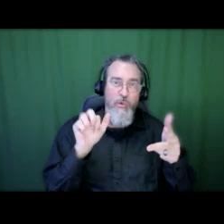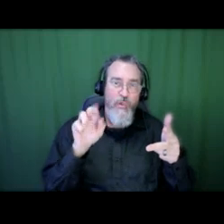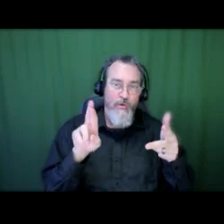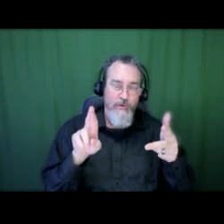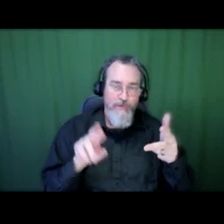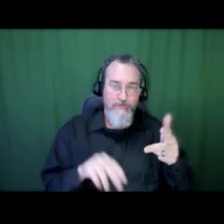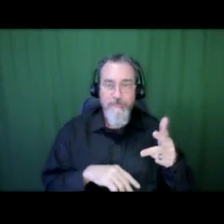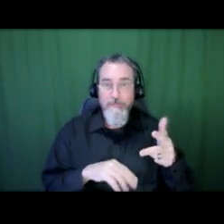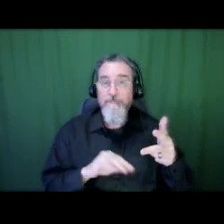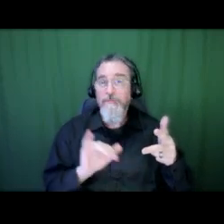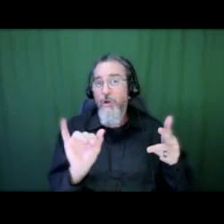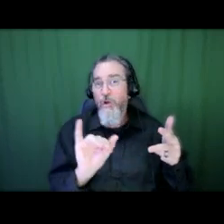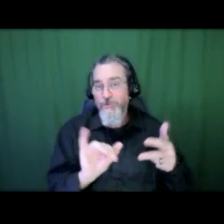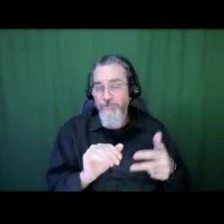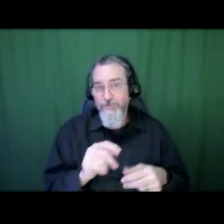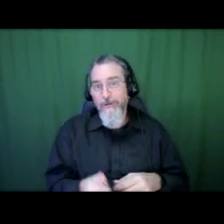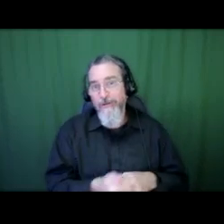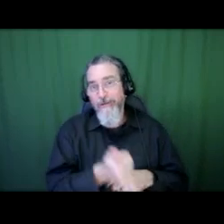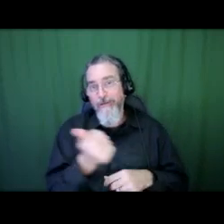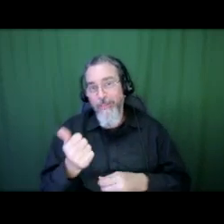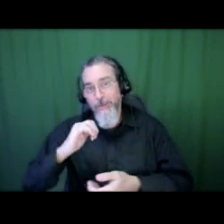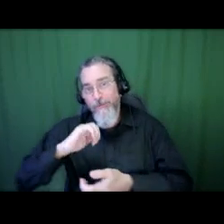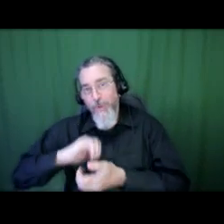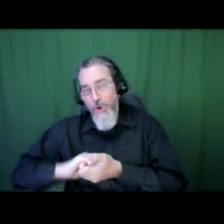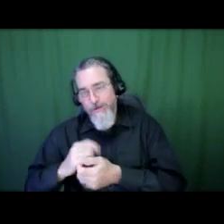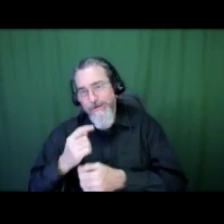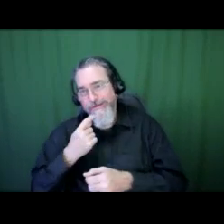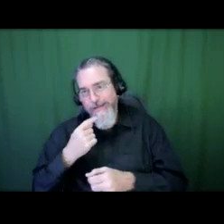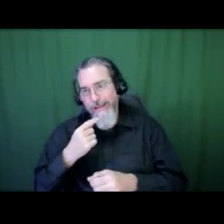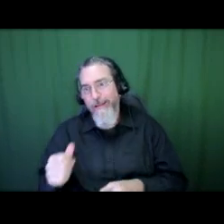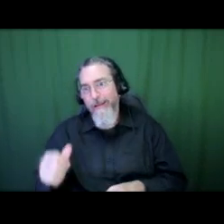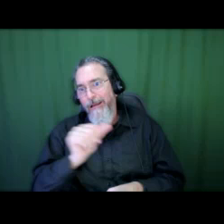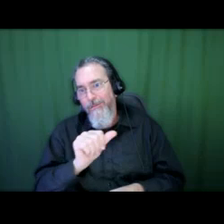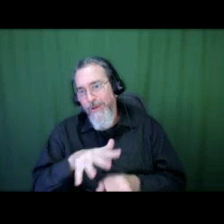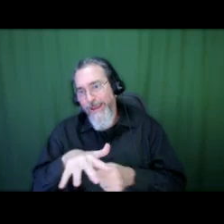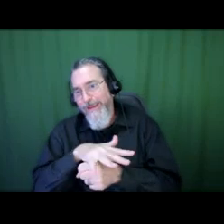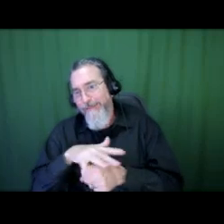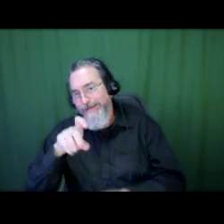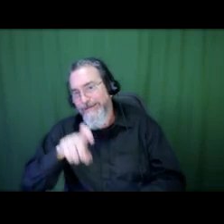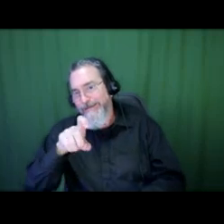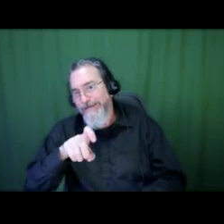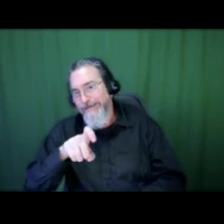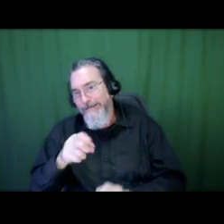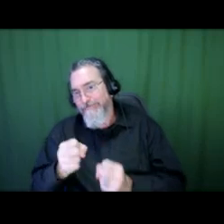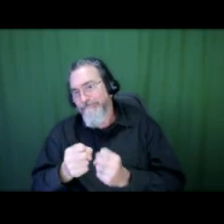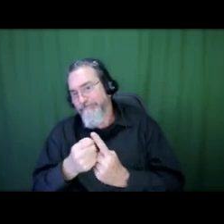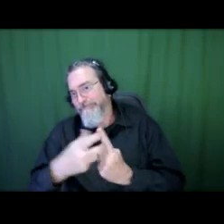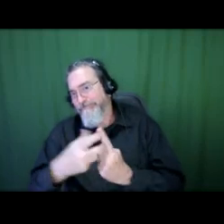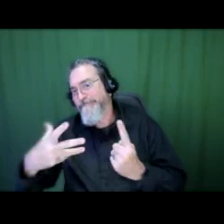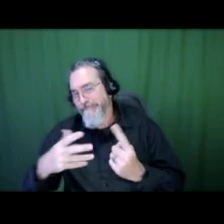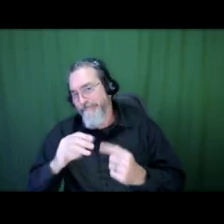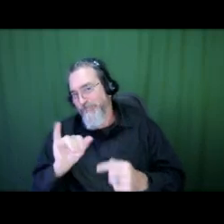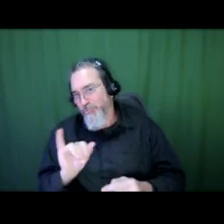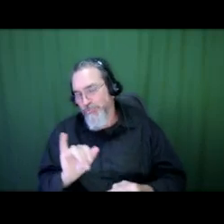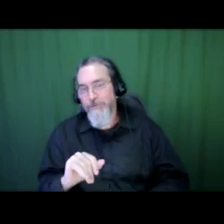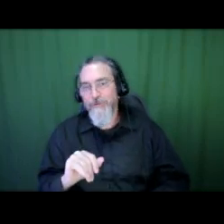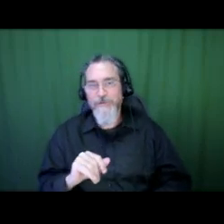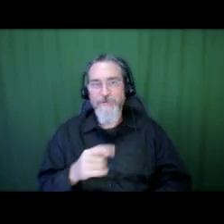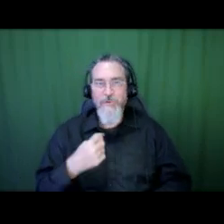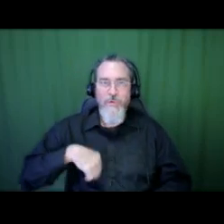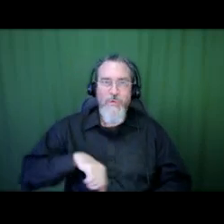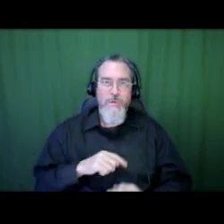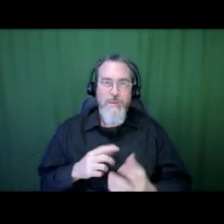also are hearing from them that there are other gaps. So what we want to do is expand on the work that has already been done in assessing some of our